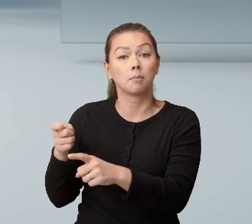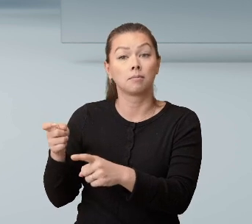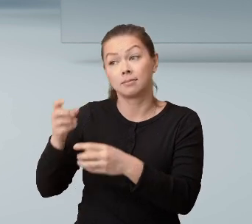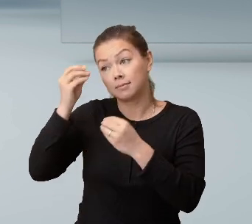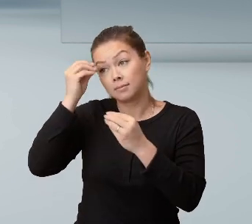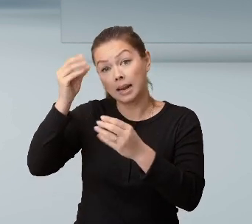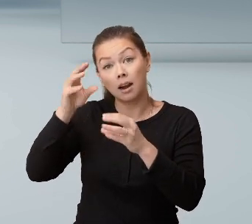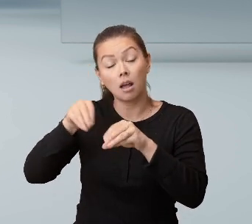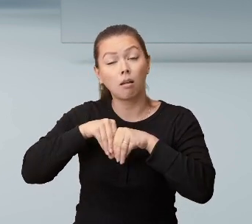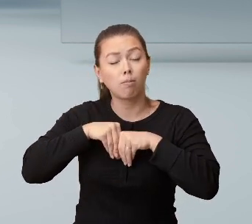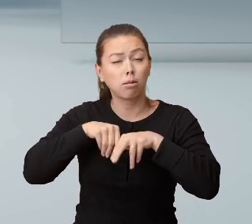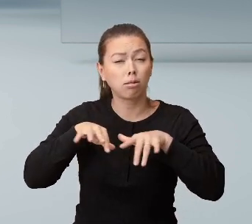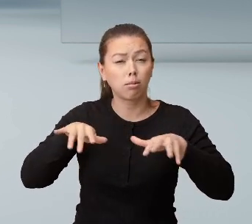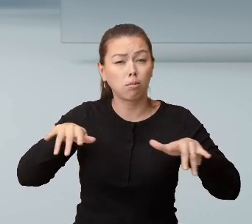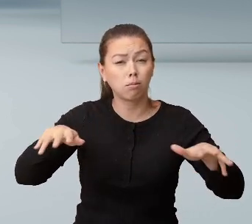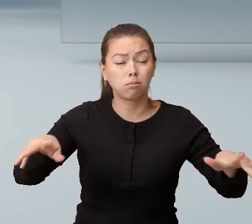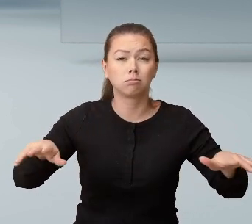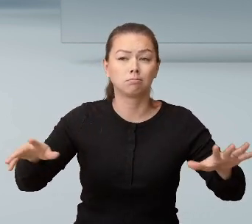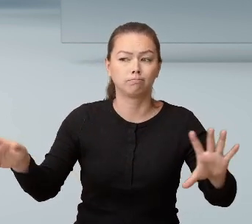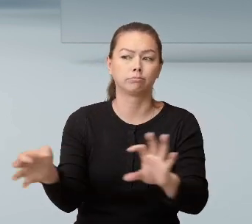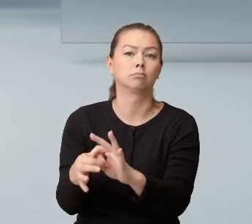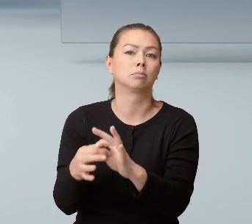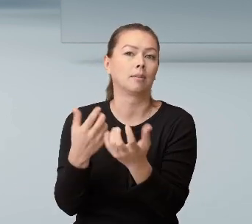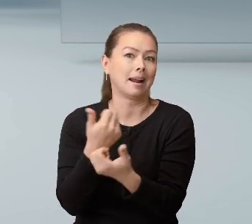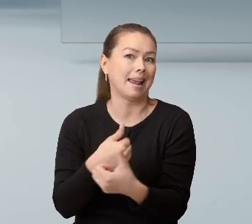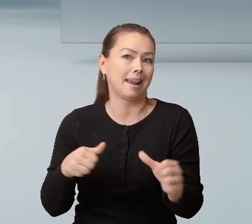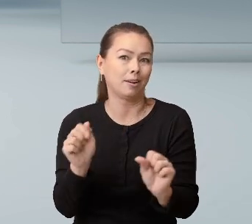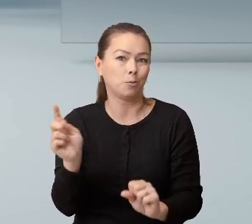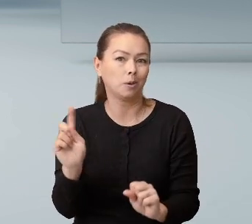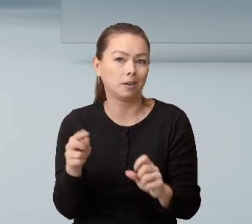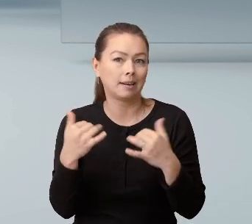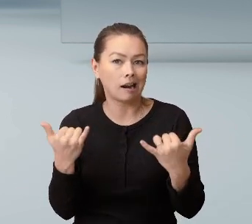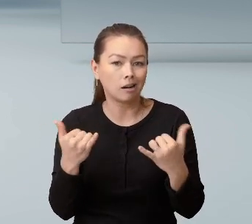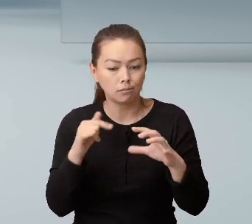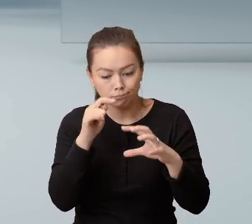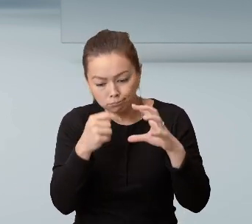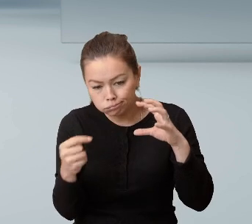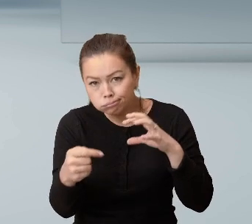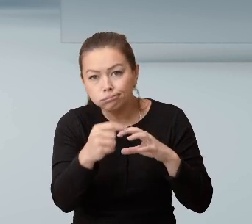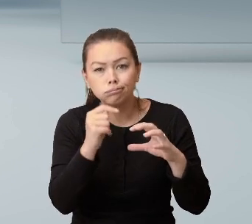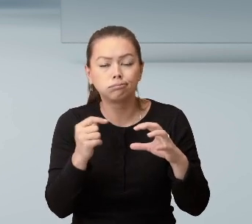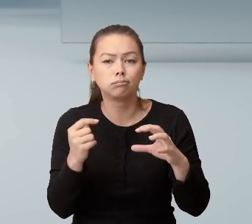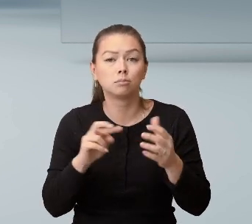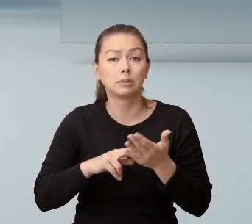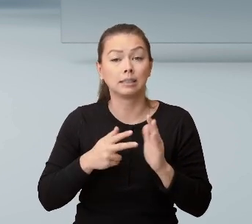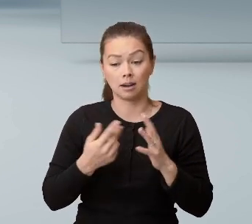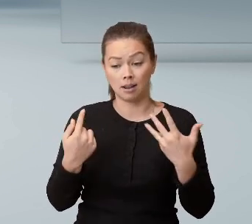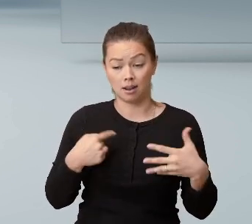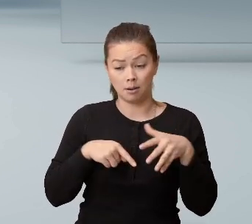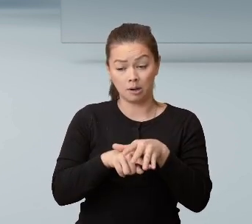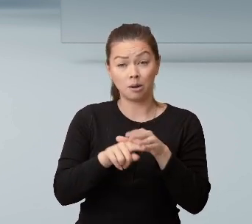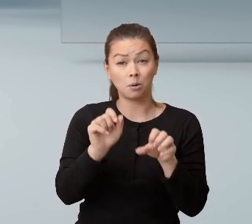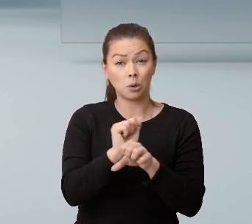users being connected anywhere in the world now, the hybrid workforce model is